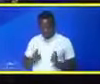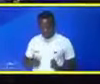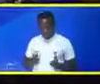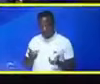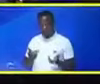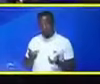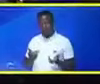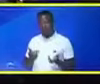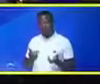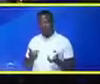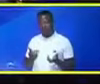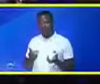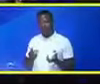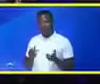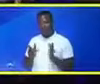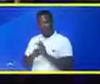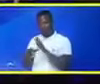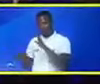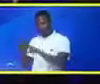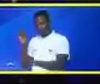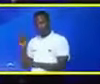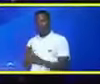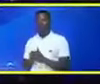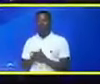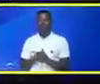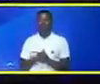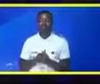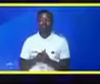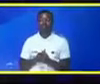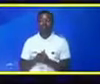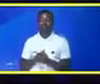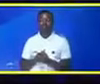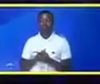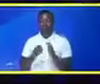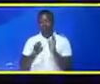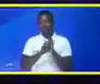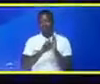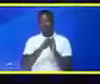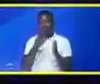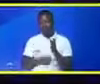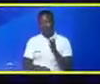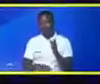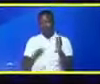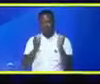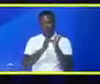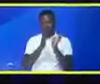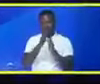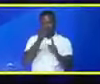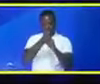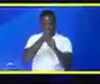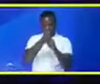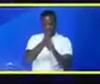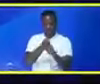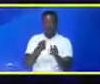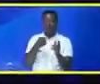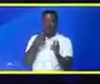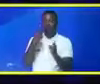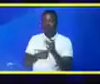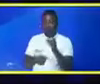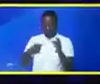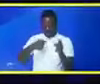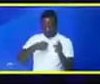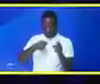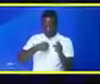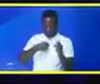entities, or spirits. An example of this is Jesus himself. He said, I am